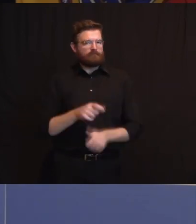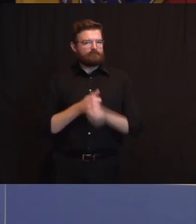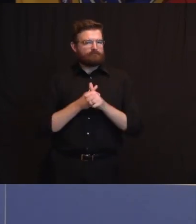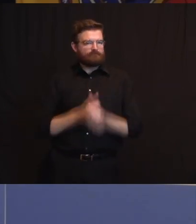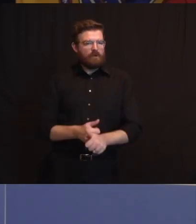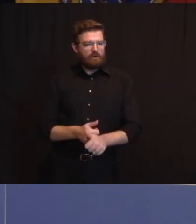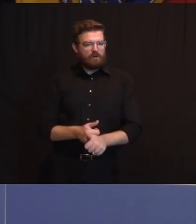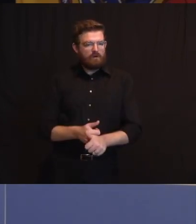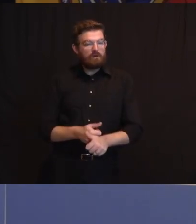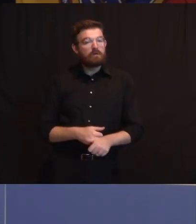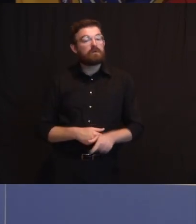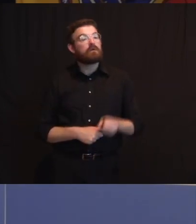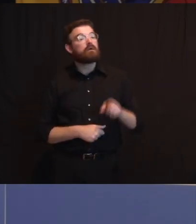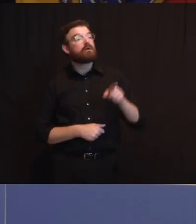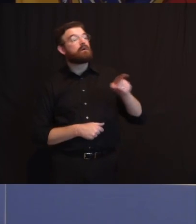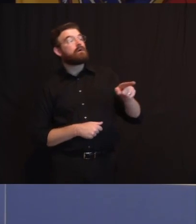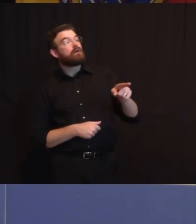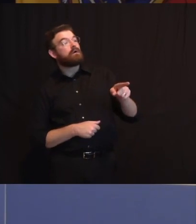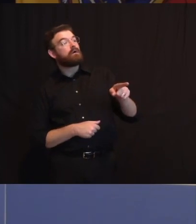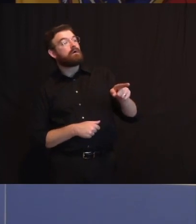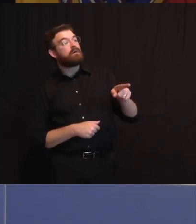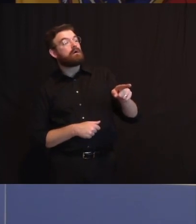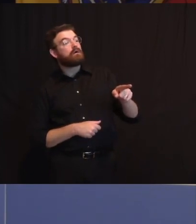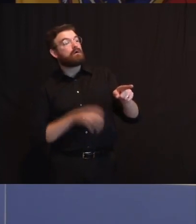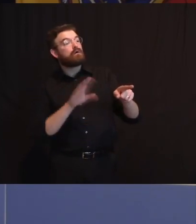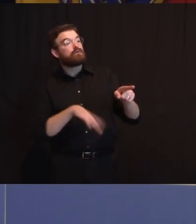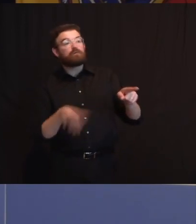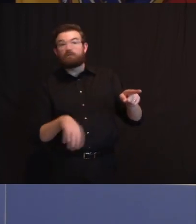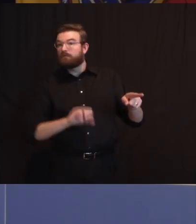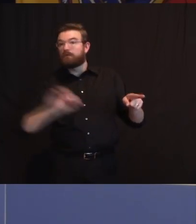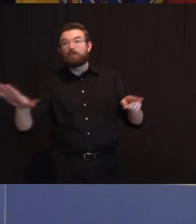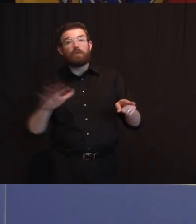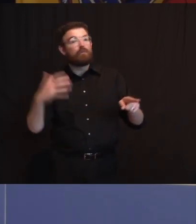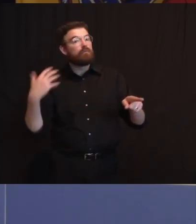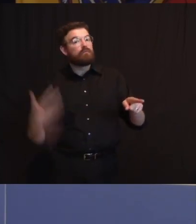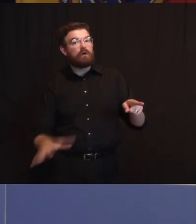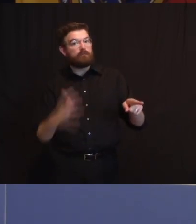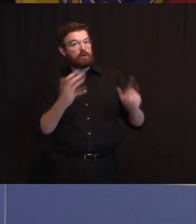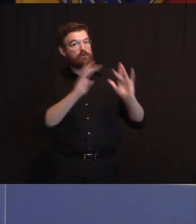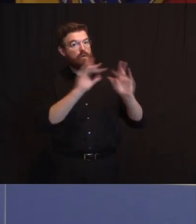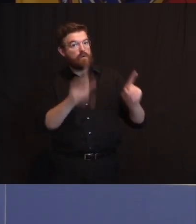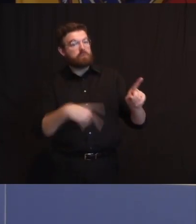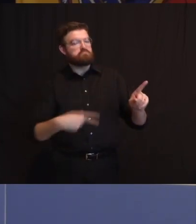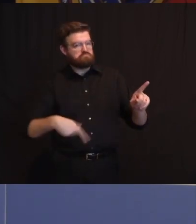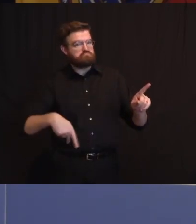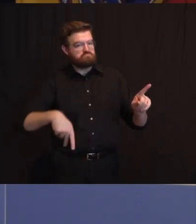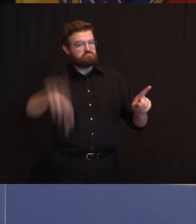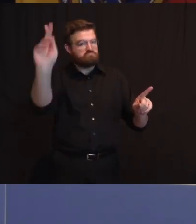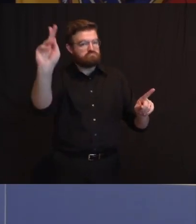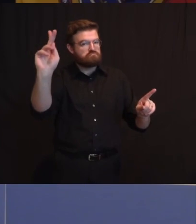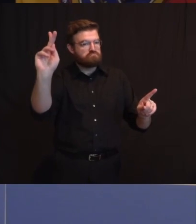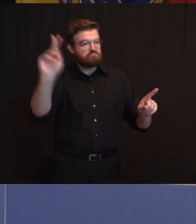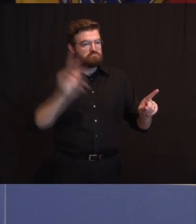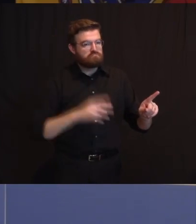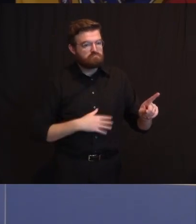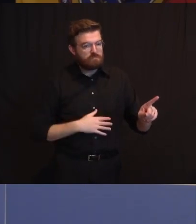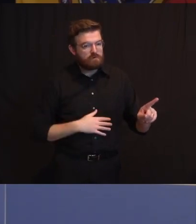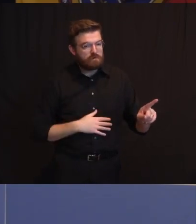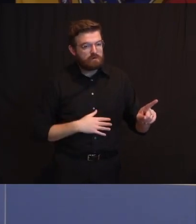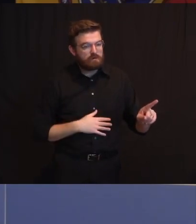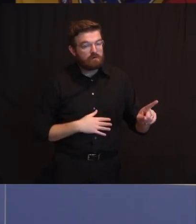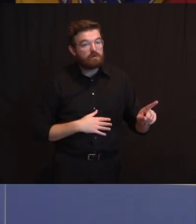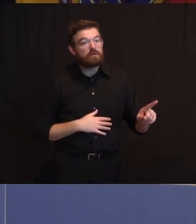the new school year starts. Our guidance touches on a few key factors. First, all students are eligible for full-time